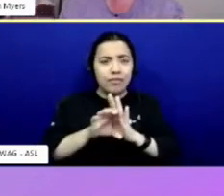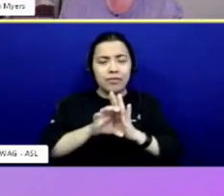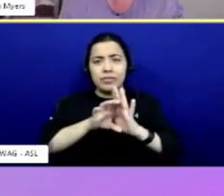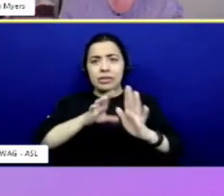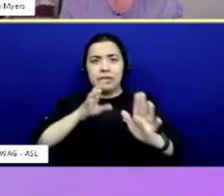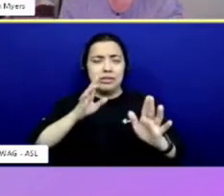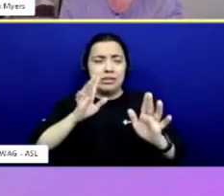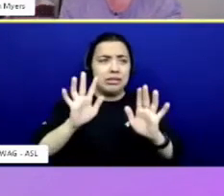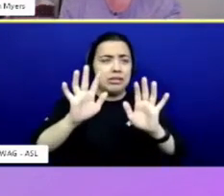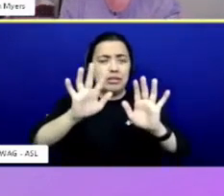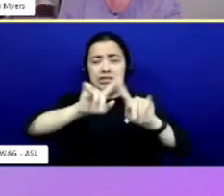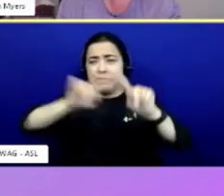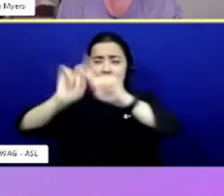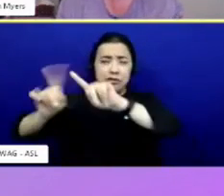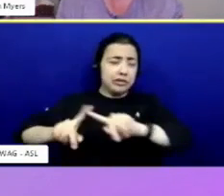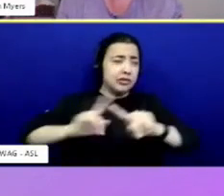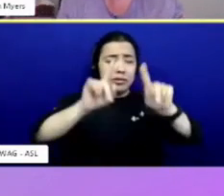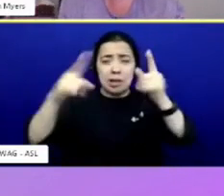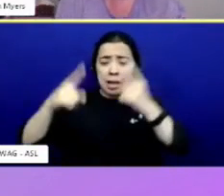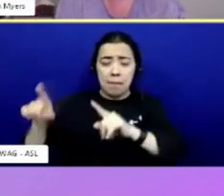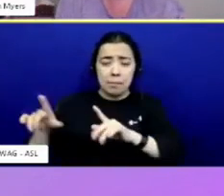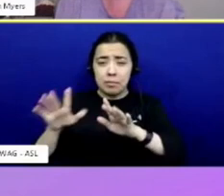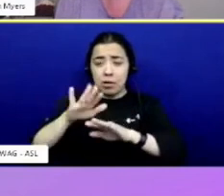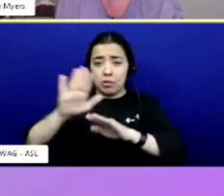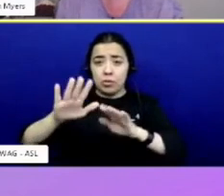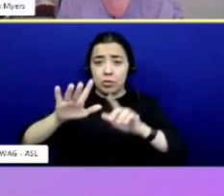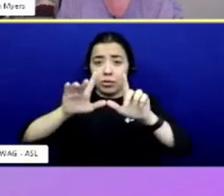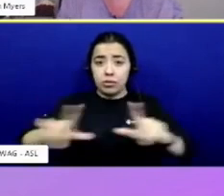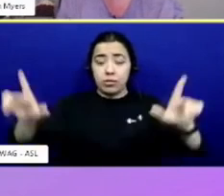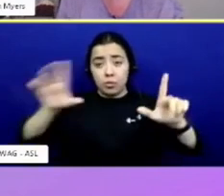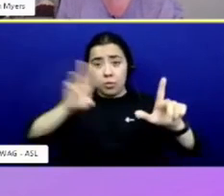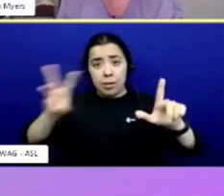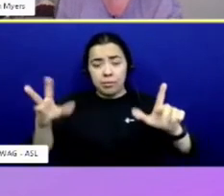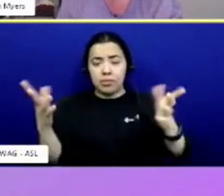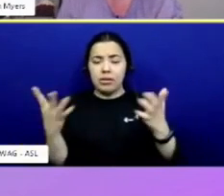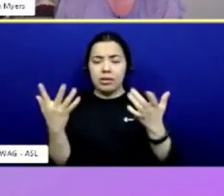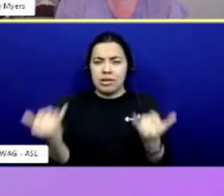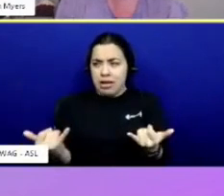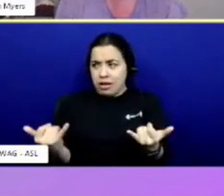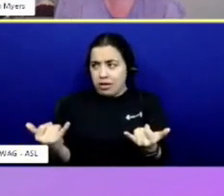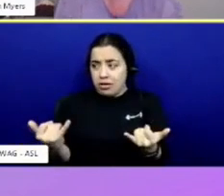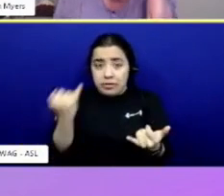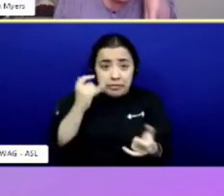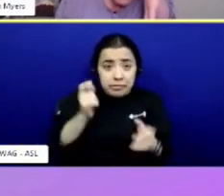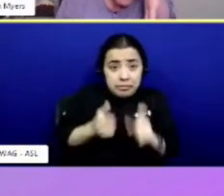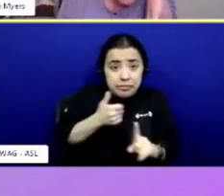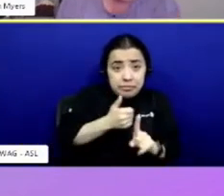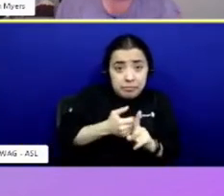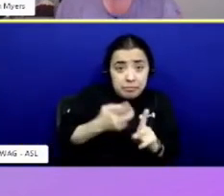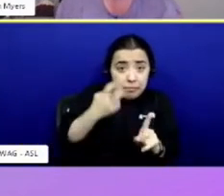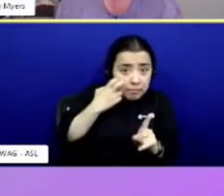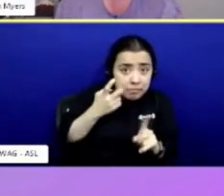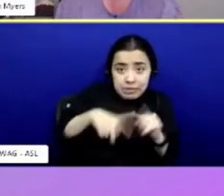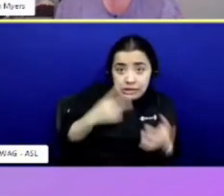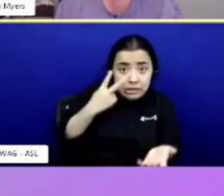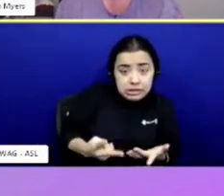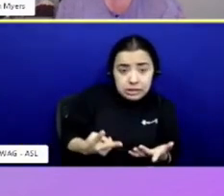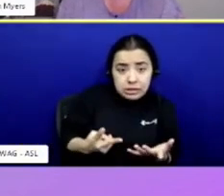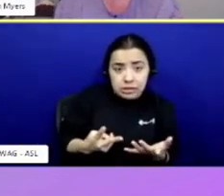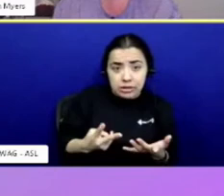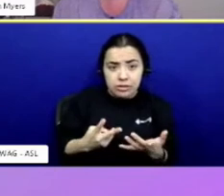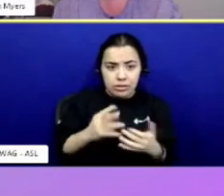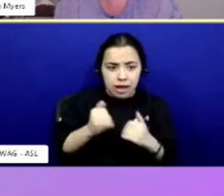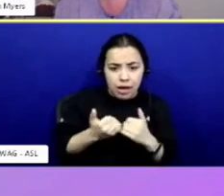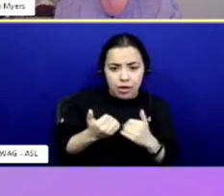jazz, how do you now expose that to people who can't see? And so the